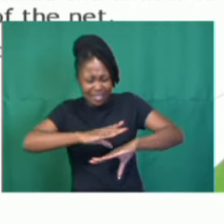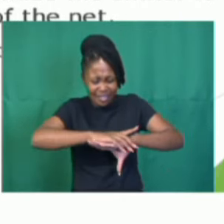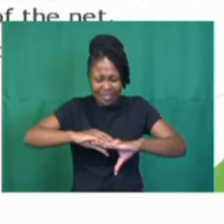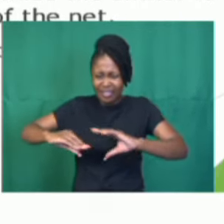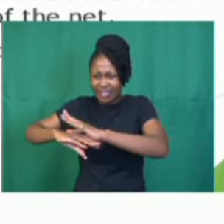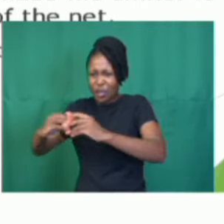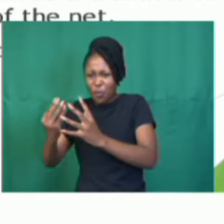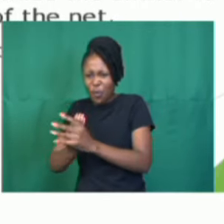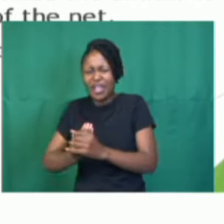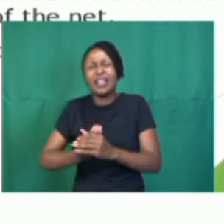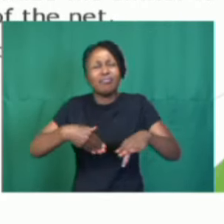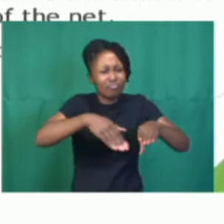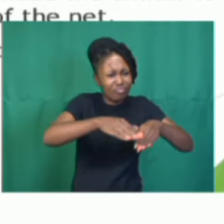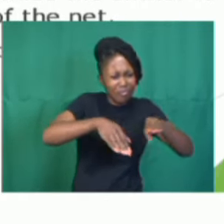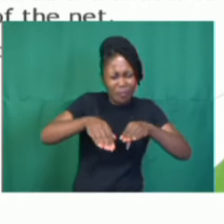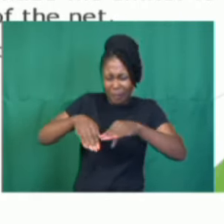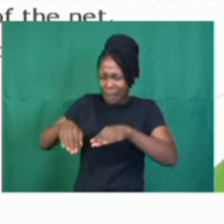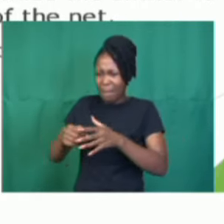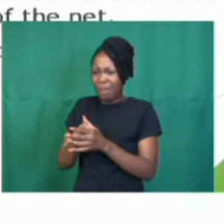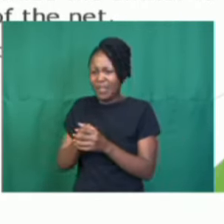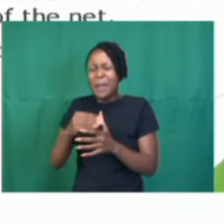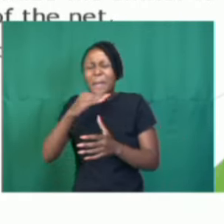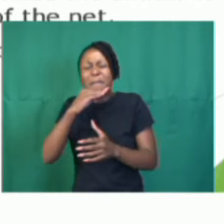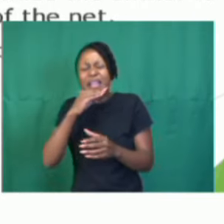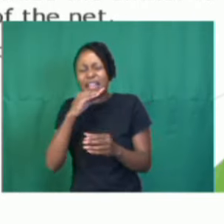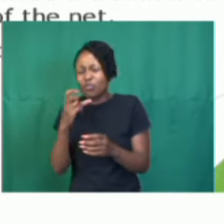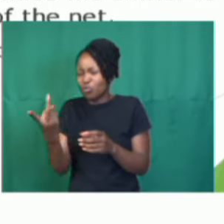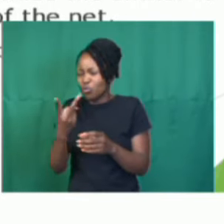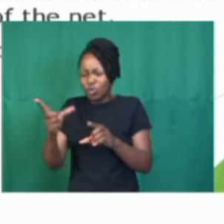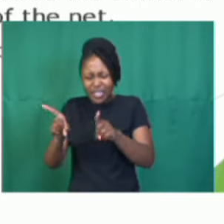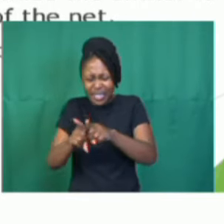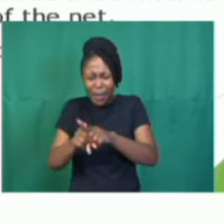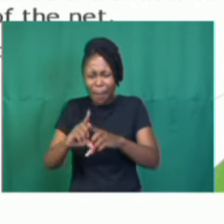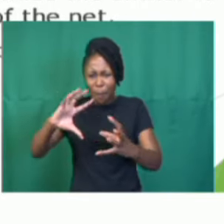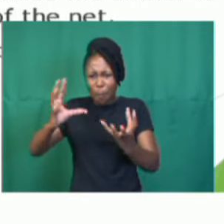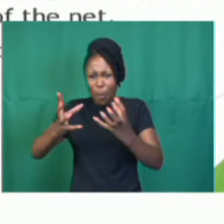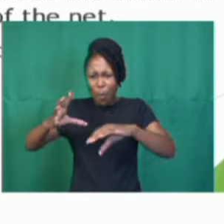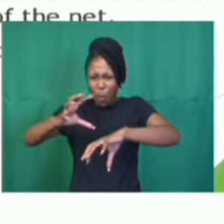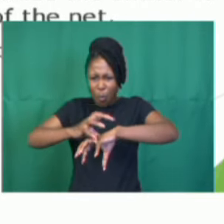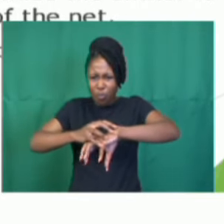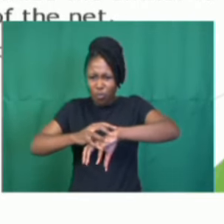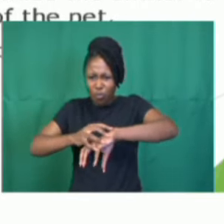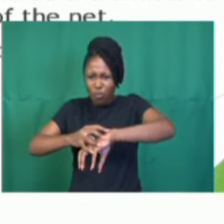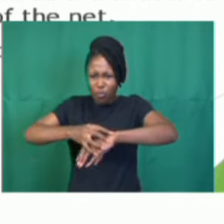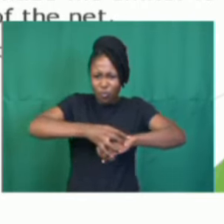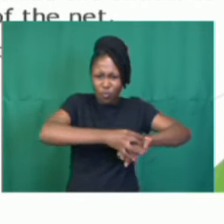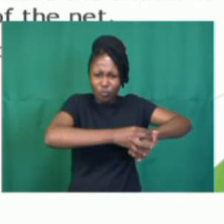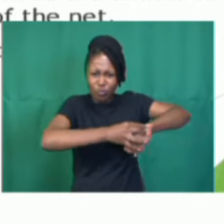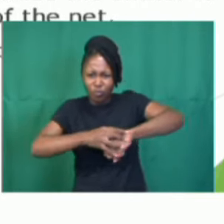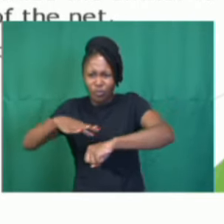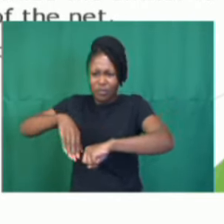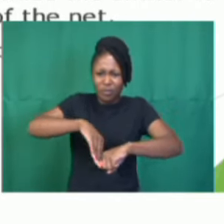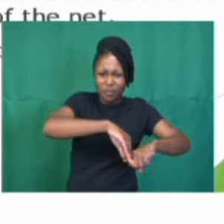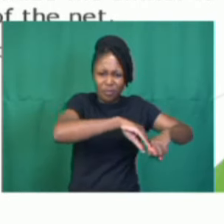they connected. Seemingly it is like the ball was glued to the feet of this writer, and to me